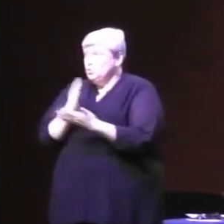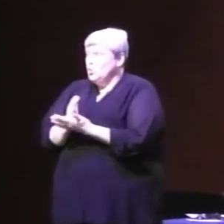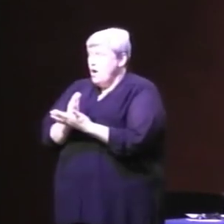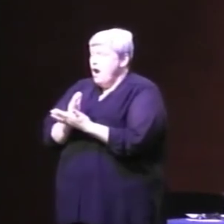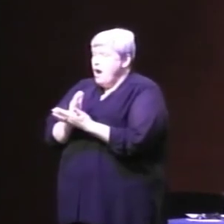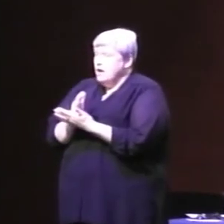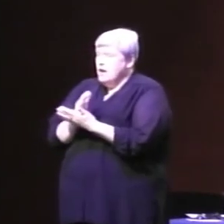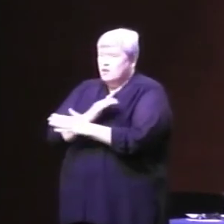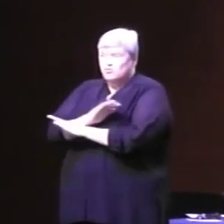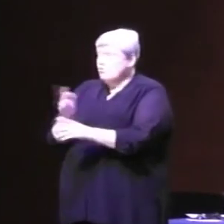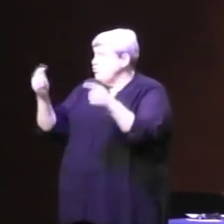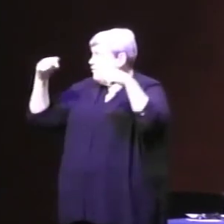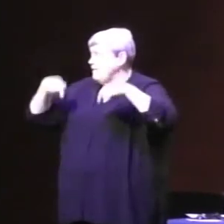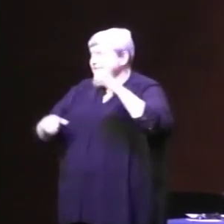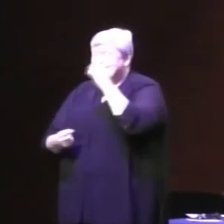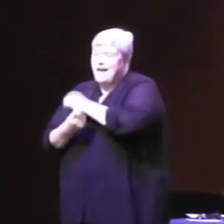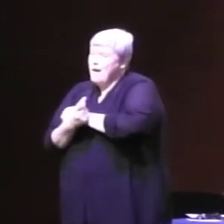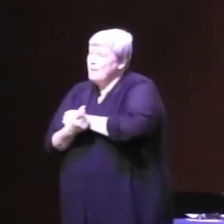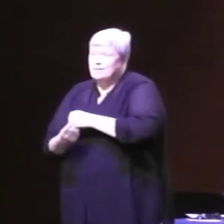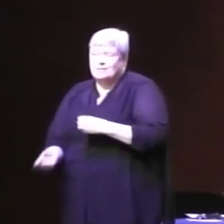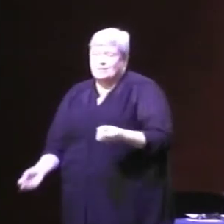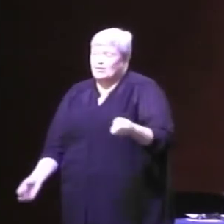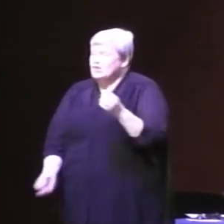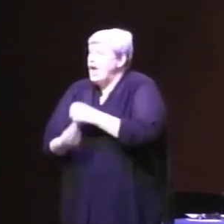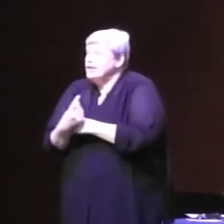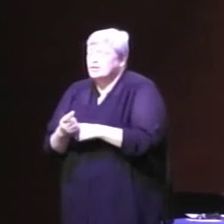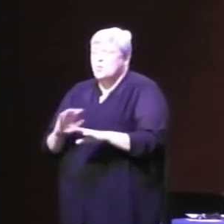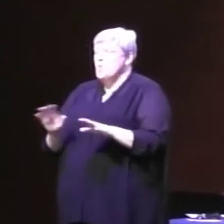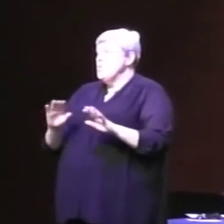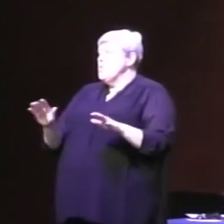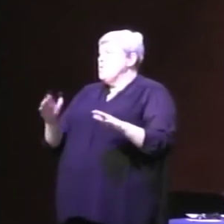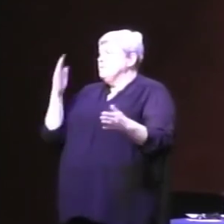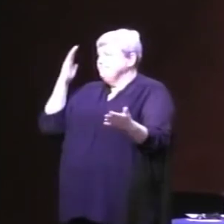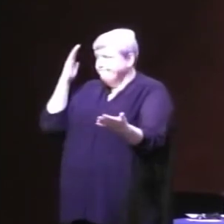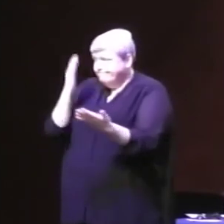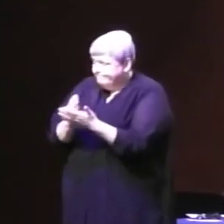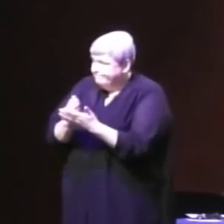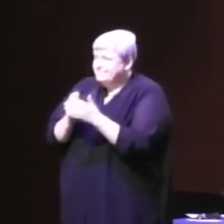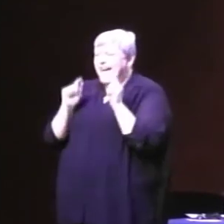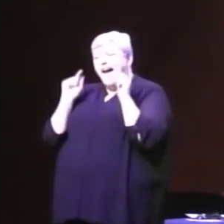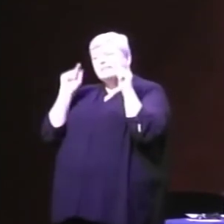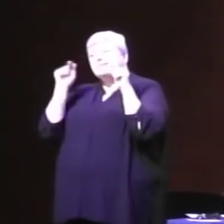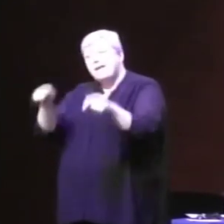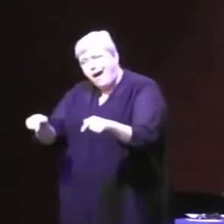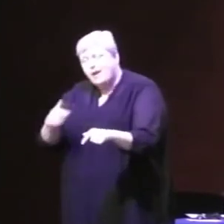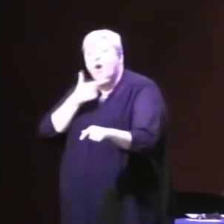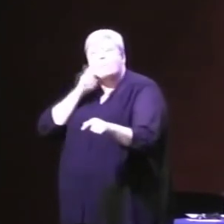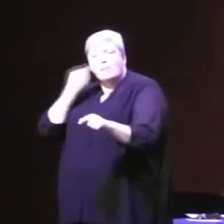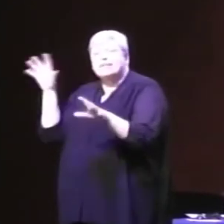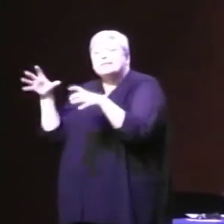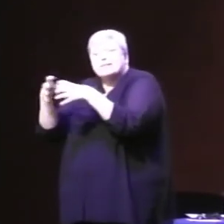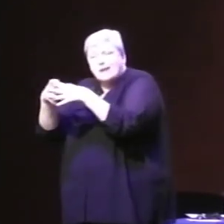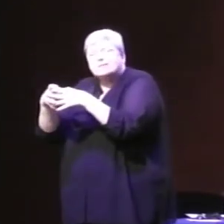None of this is happening by chance. This is a deliberate attack on the public